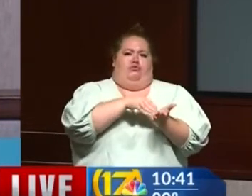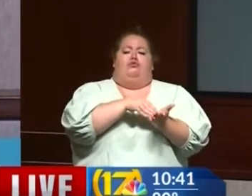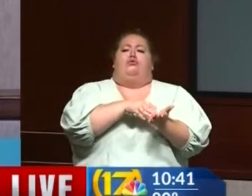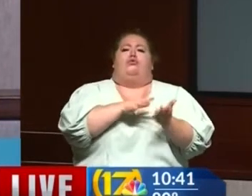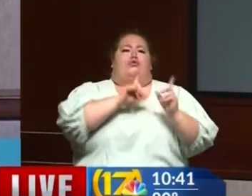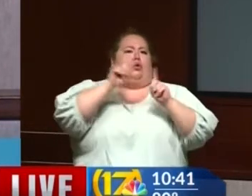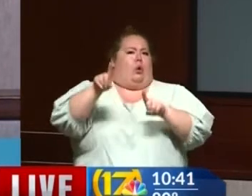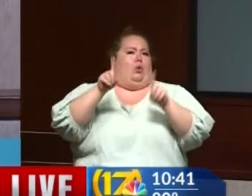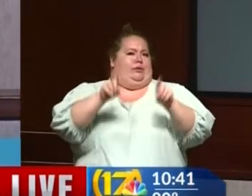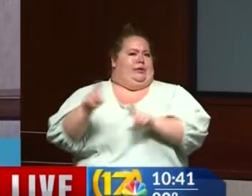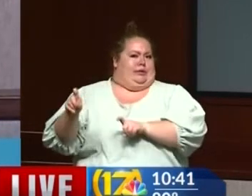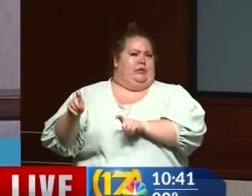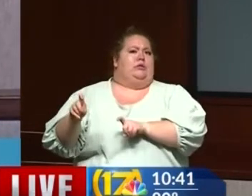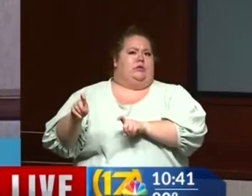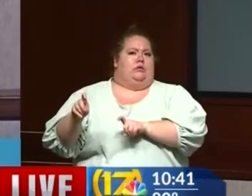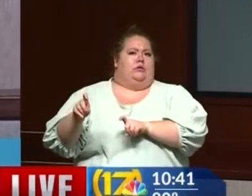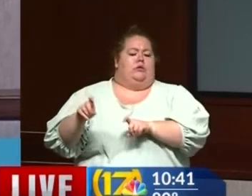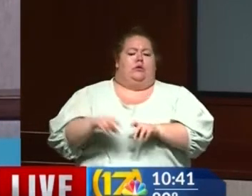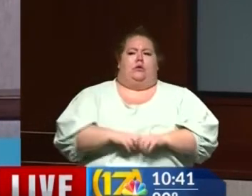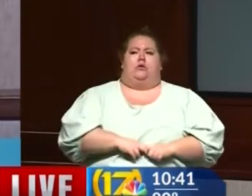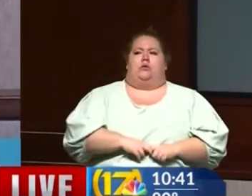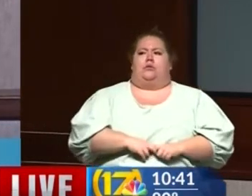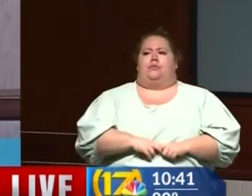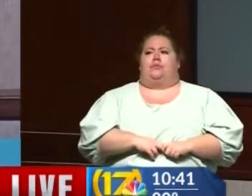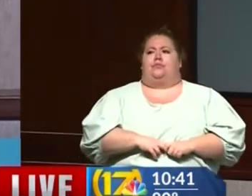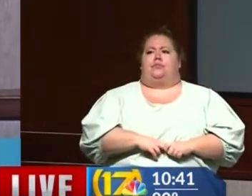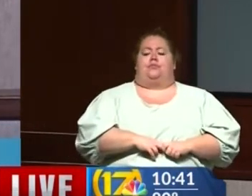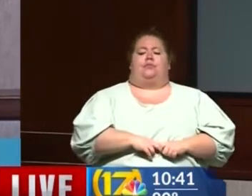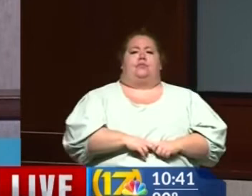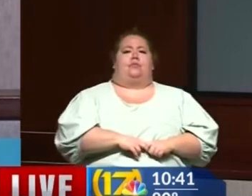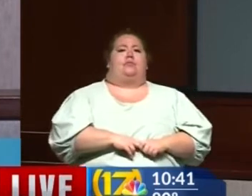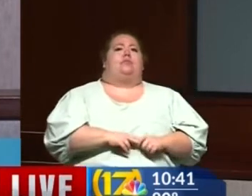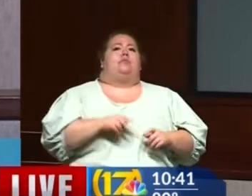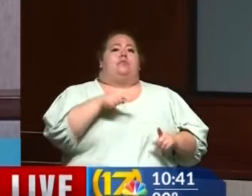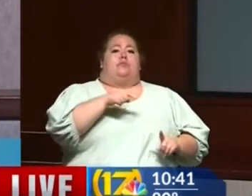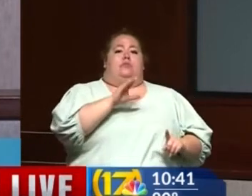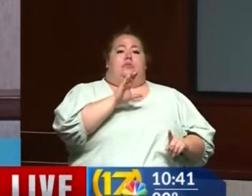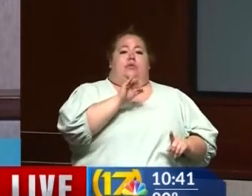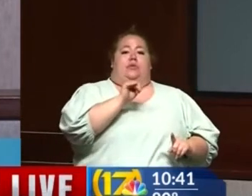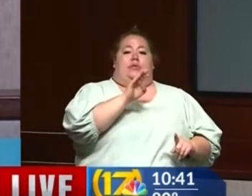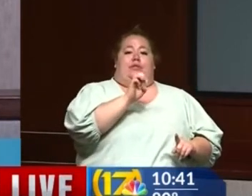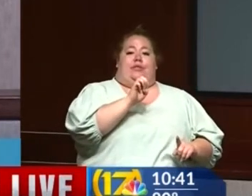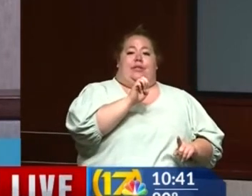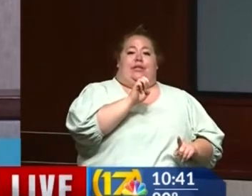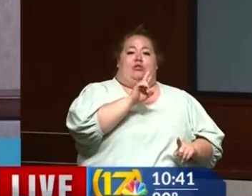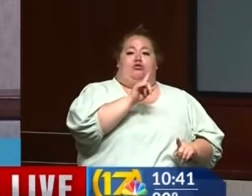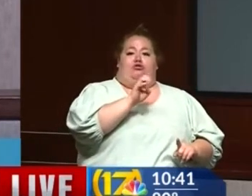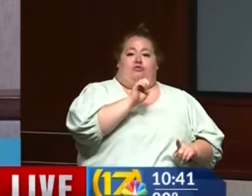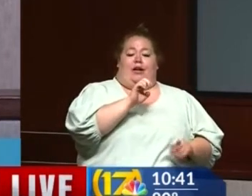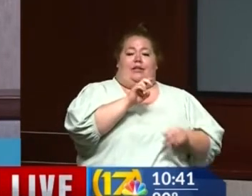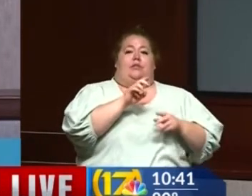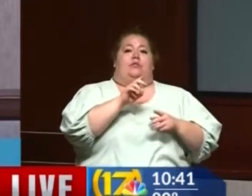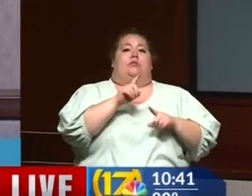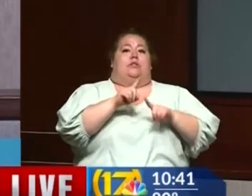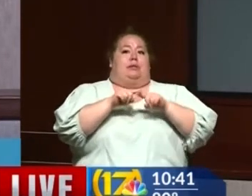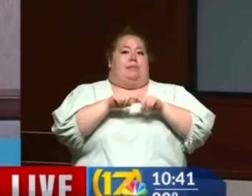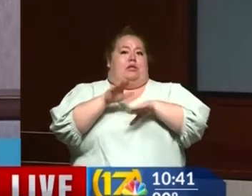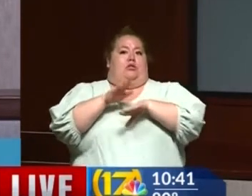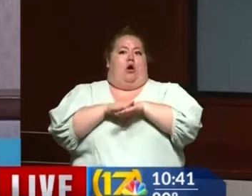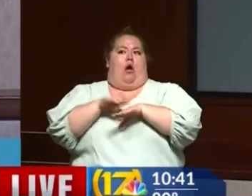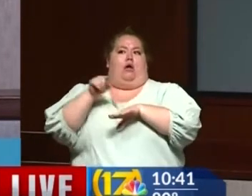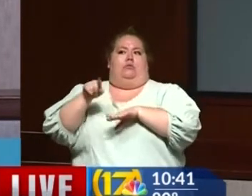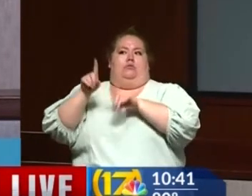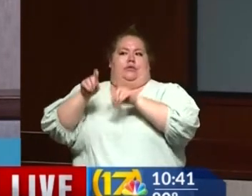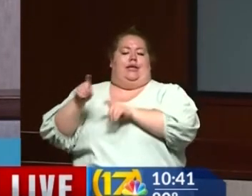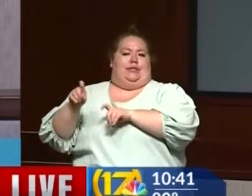testing volume tends to reflect, and the case rate tends to reflect what's going on and the perception people